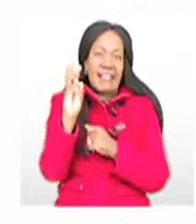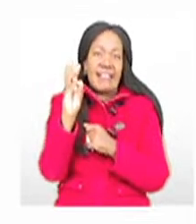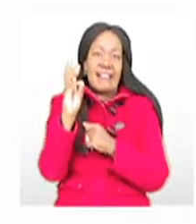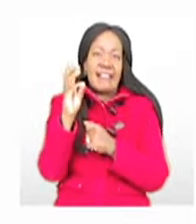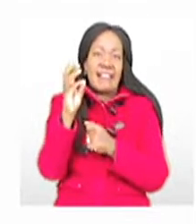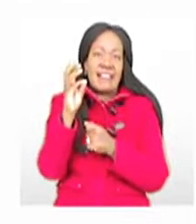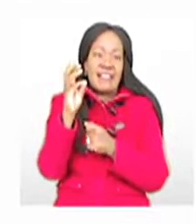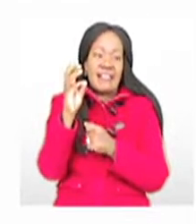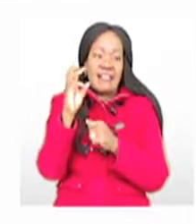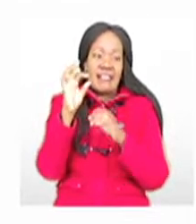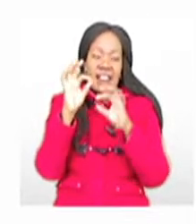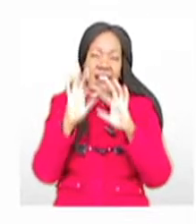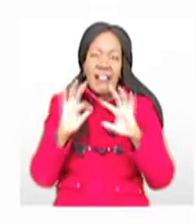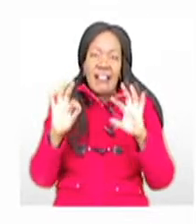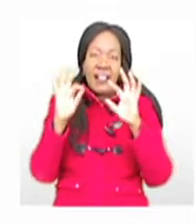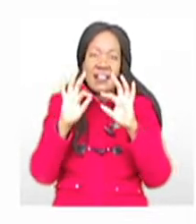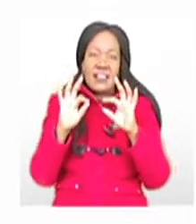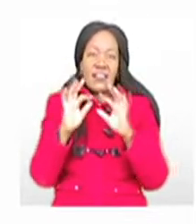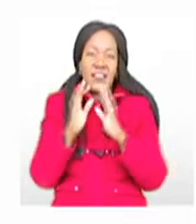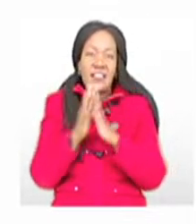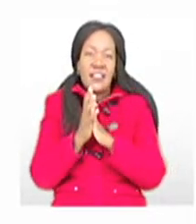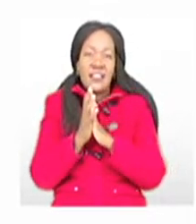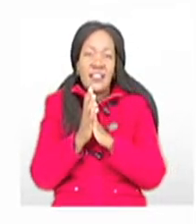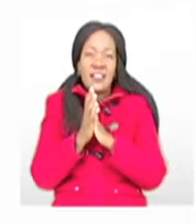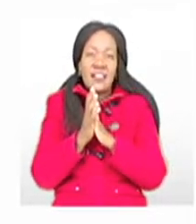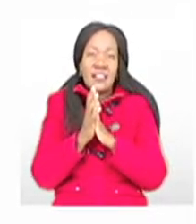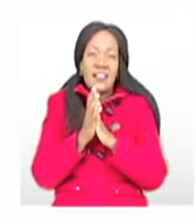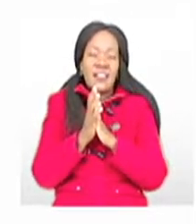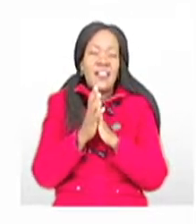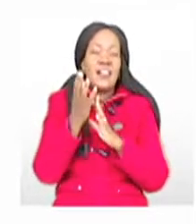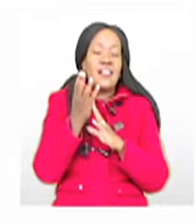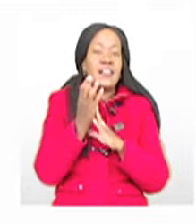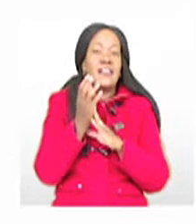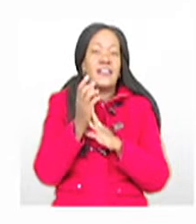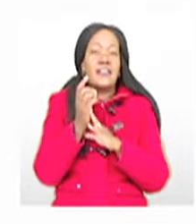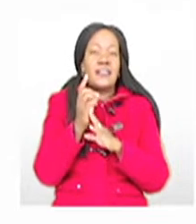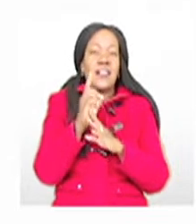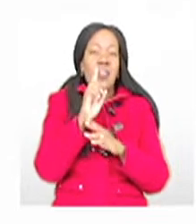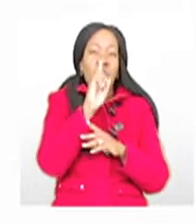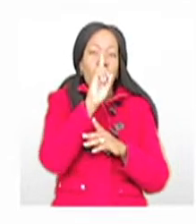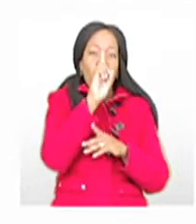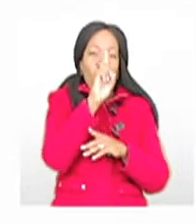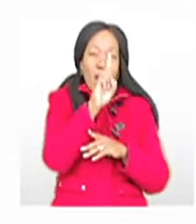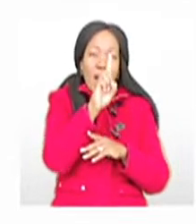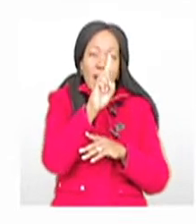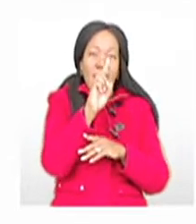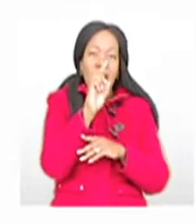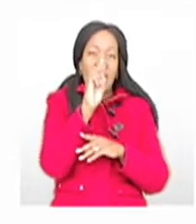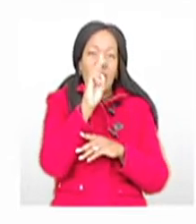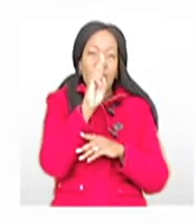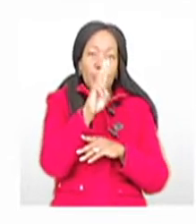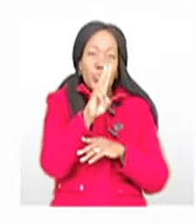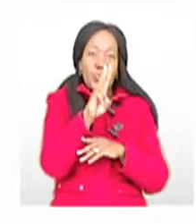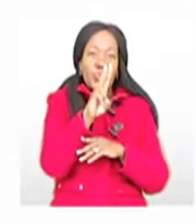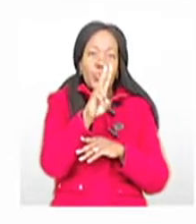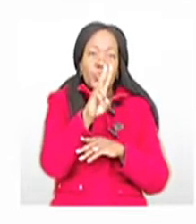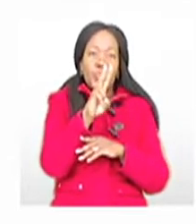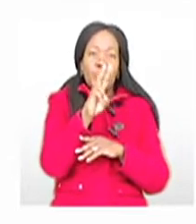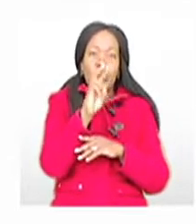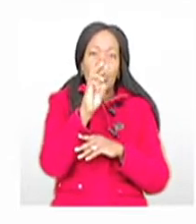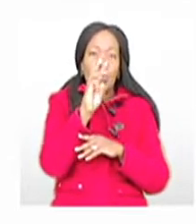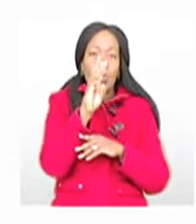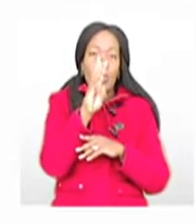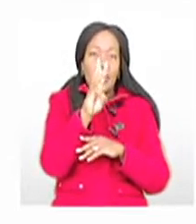seated on the branch? Let's count together as you point. 1,